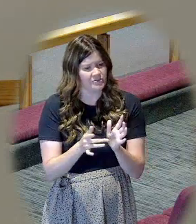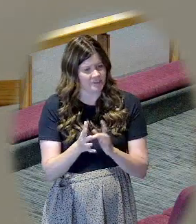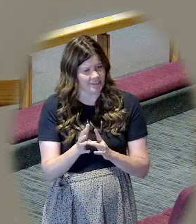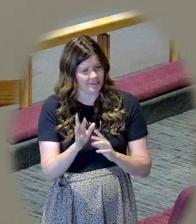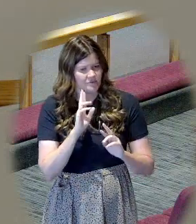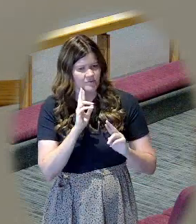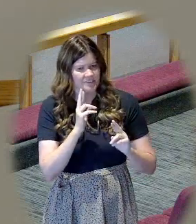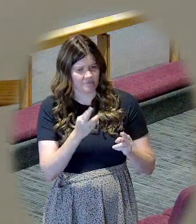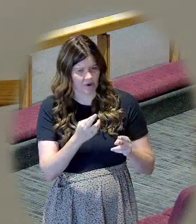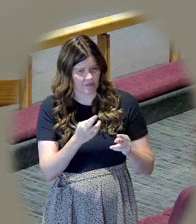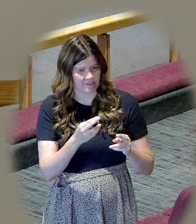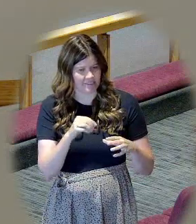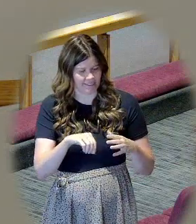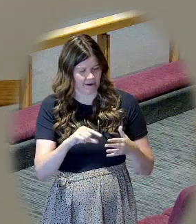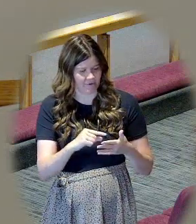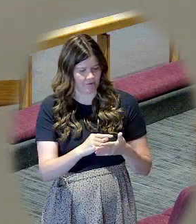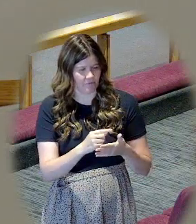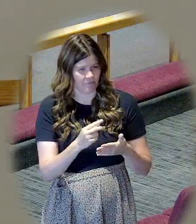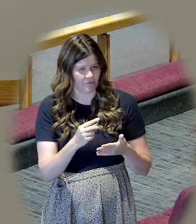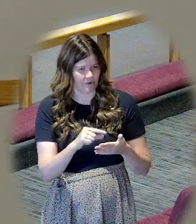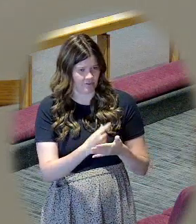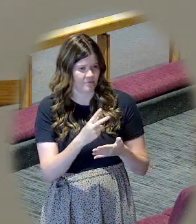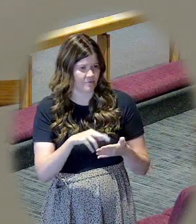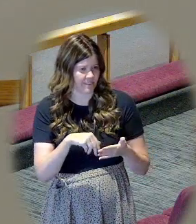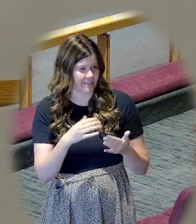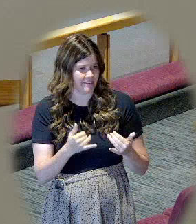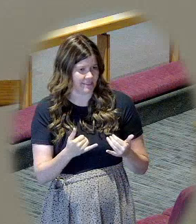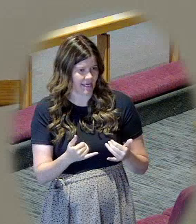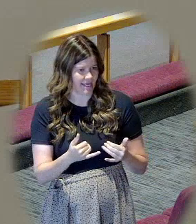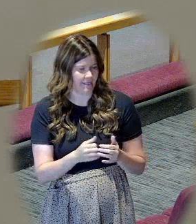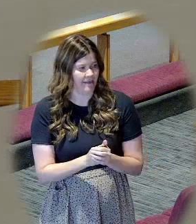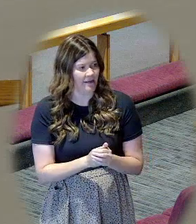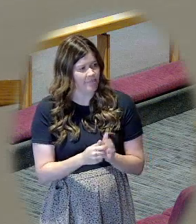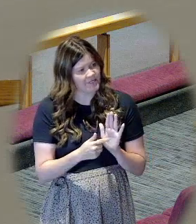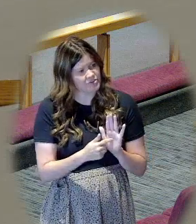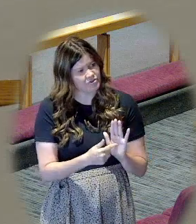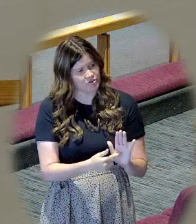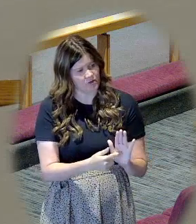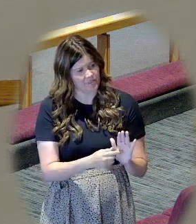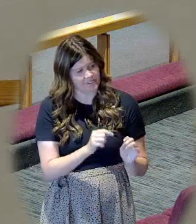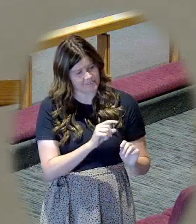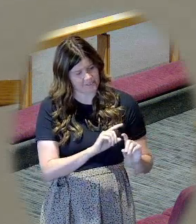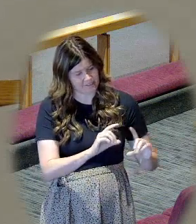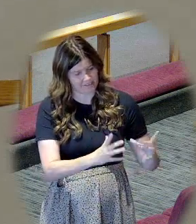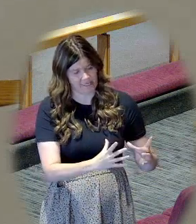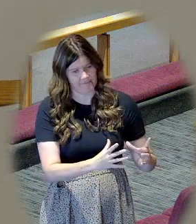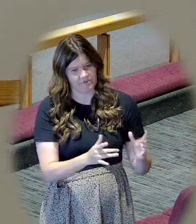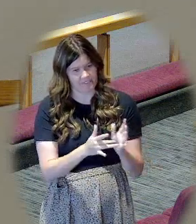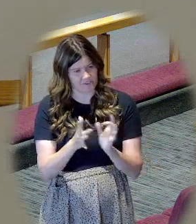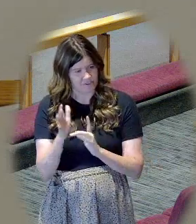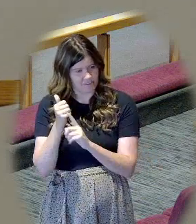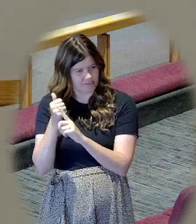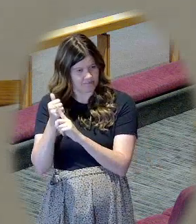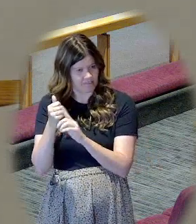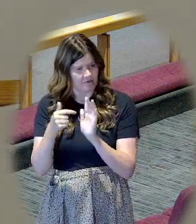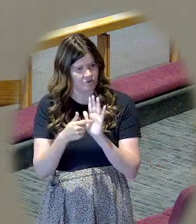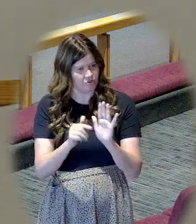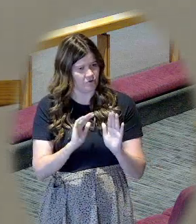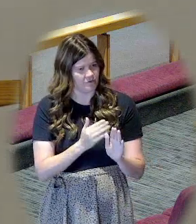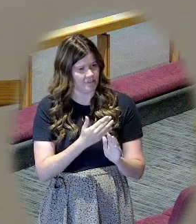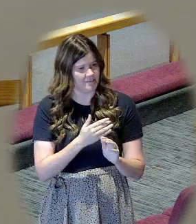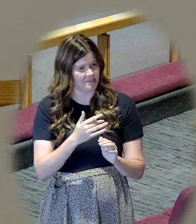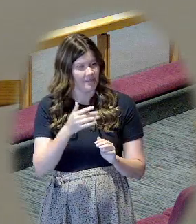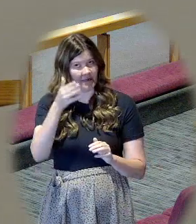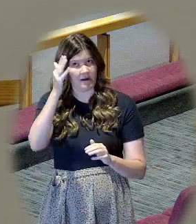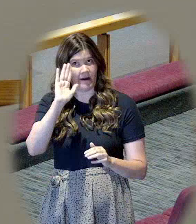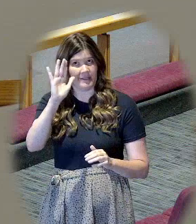in our text by revealing to them that He Himself is the one who shows us the very heart of